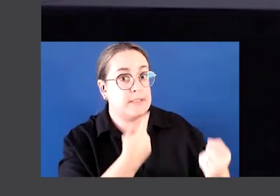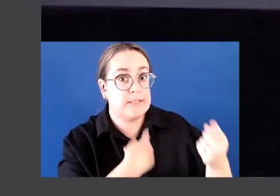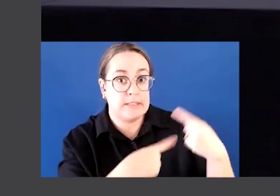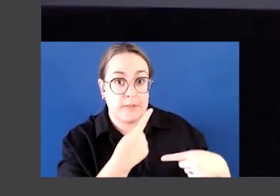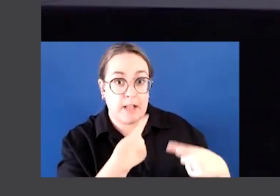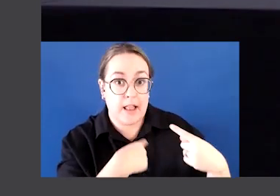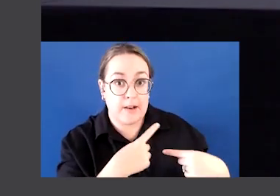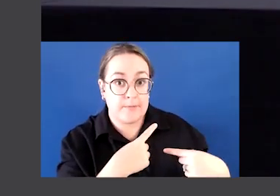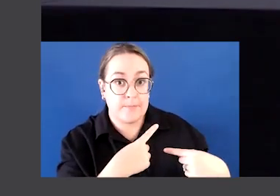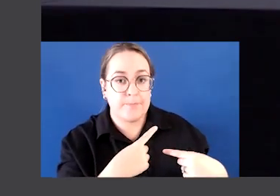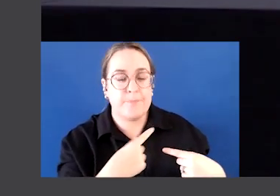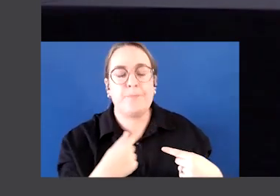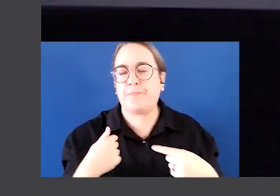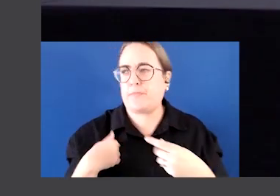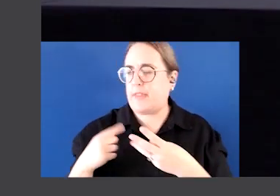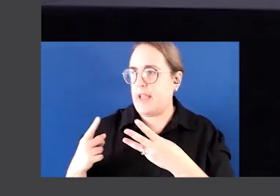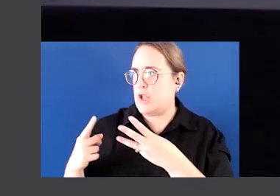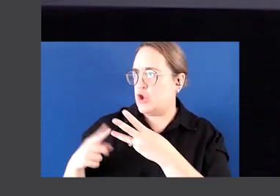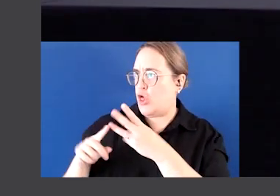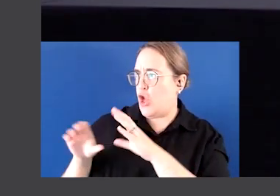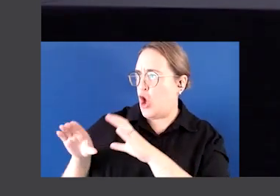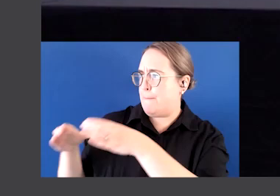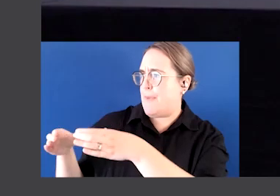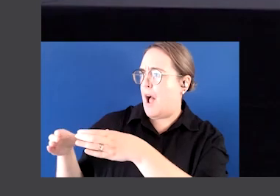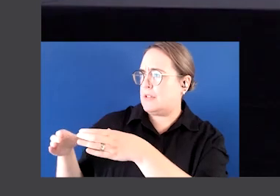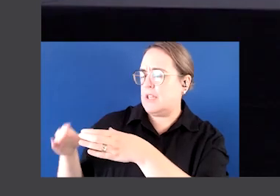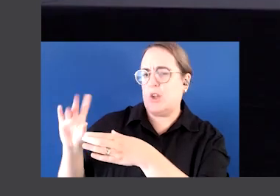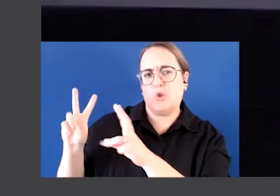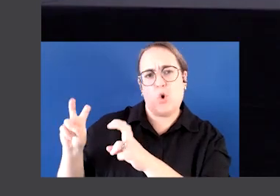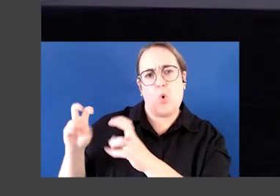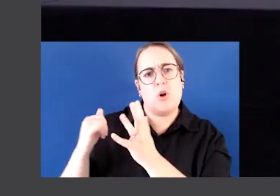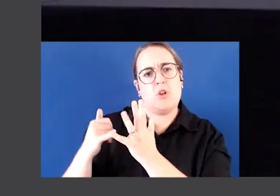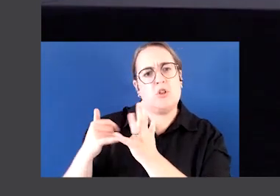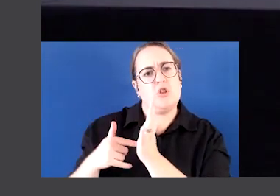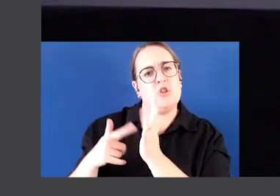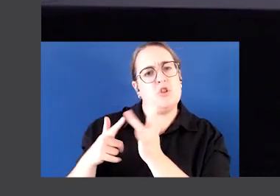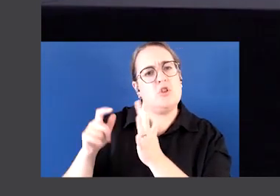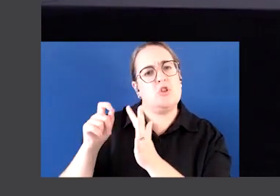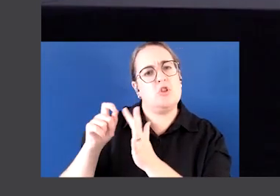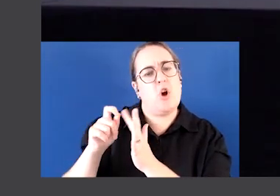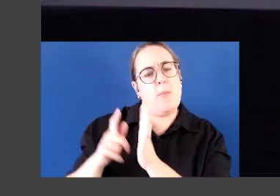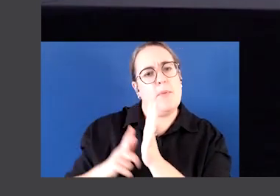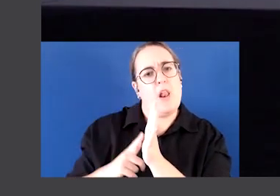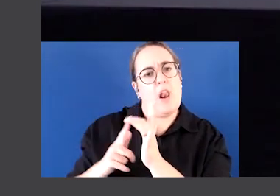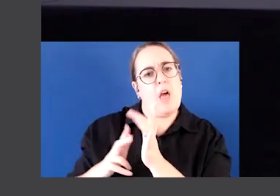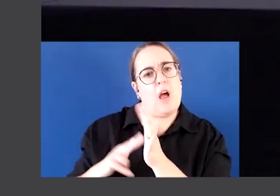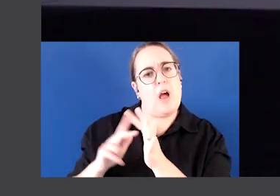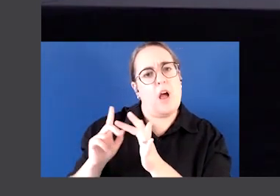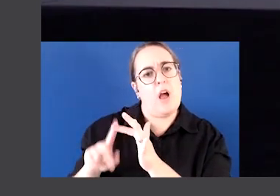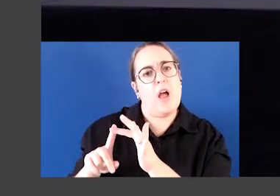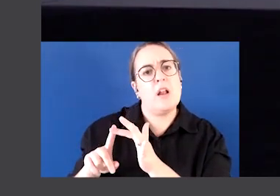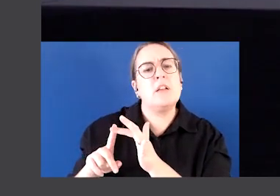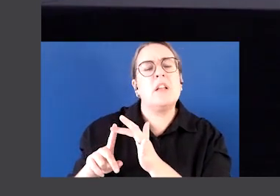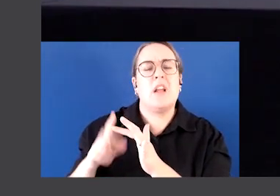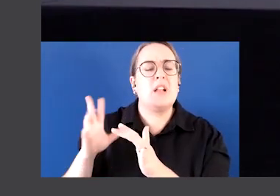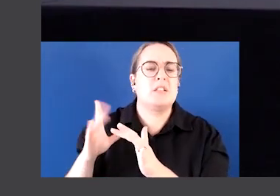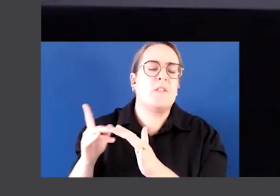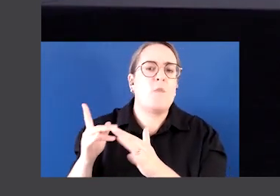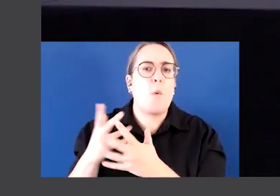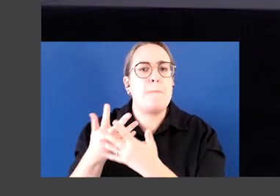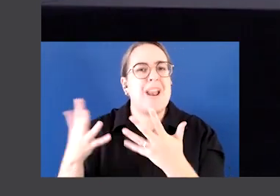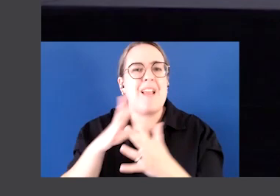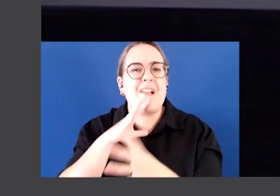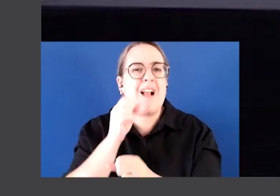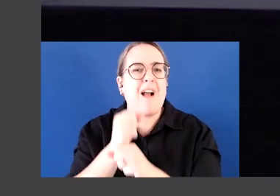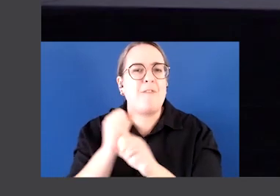about that and how it works? It's run by a third party, I think, called Stopline. I think Stopline's actually quite actively